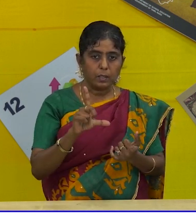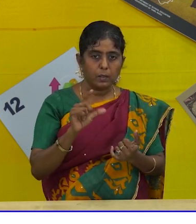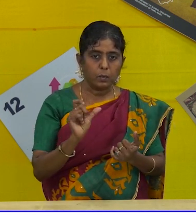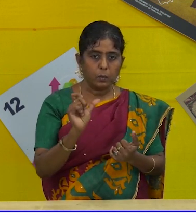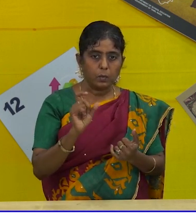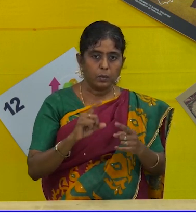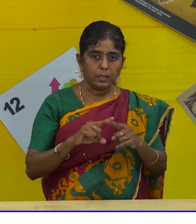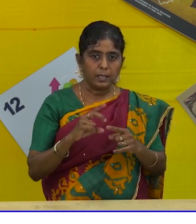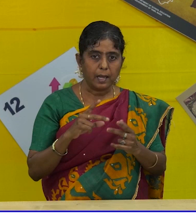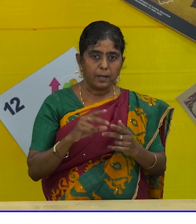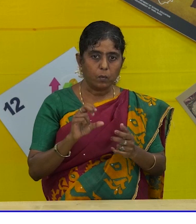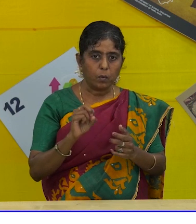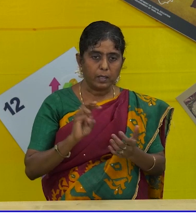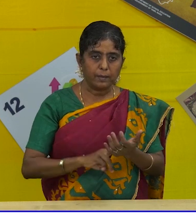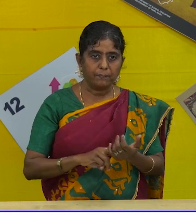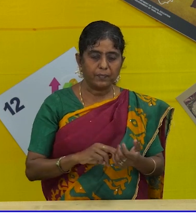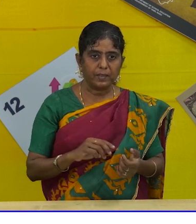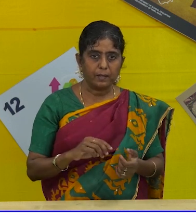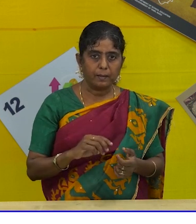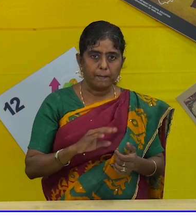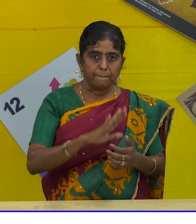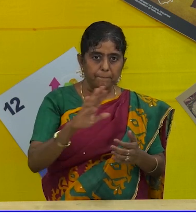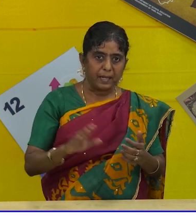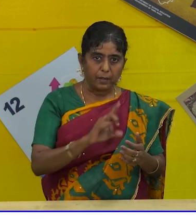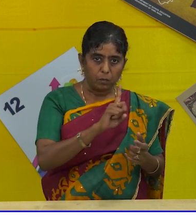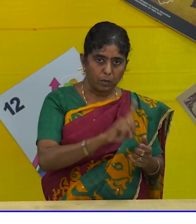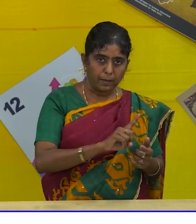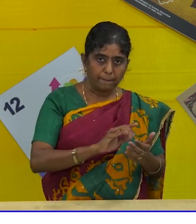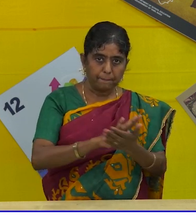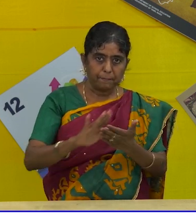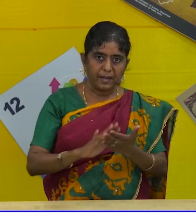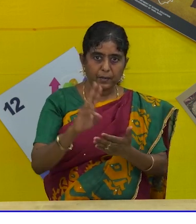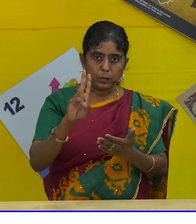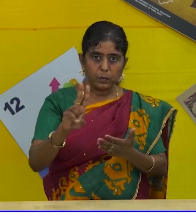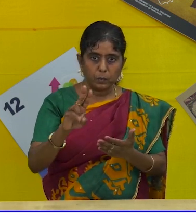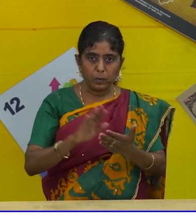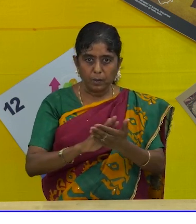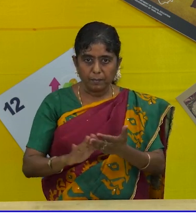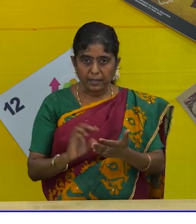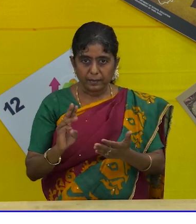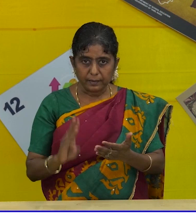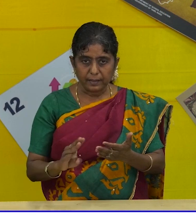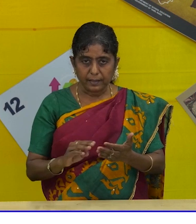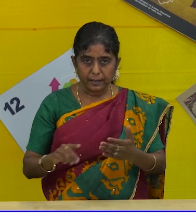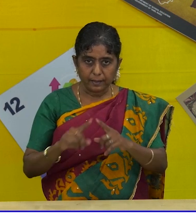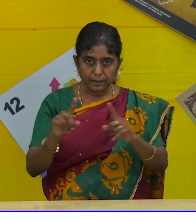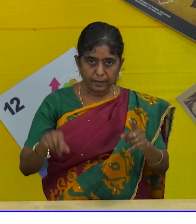at the diagram there. Plane 1, plane 2 and plane 3 are shown in the diagram.